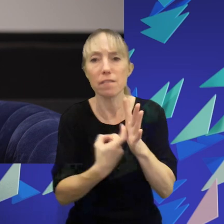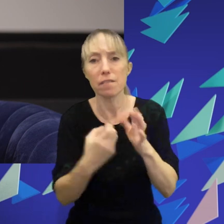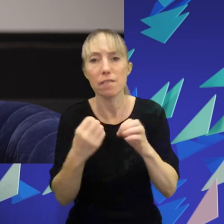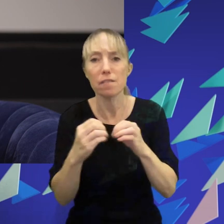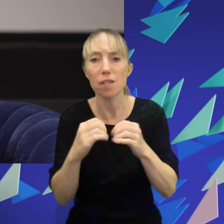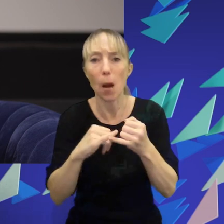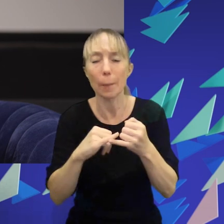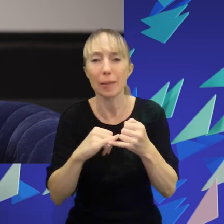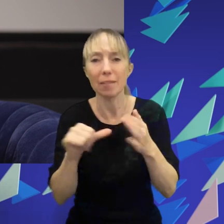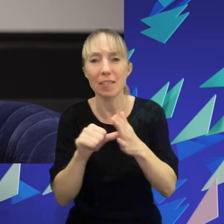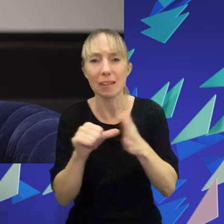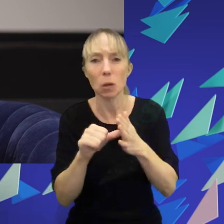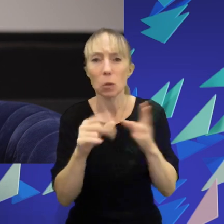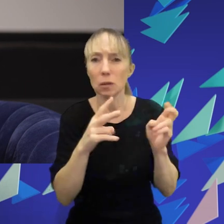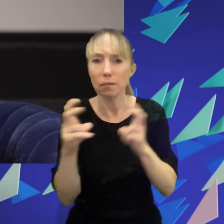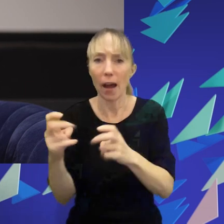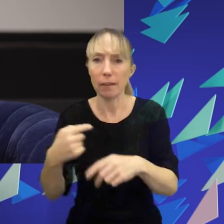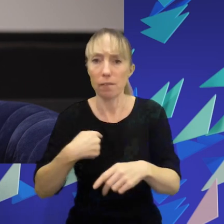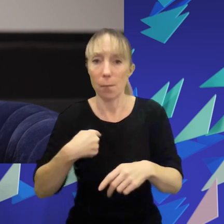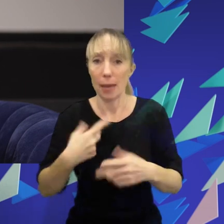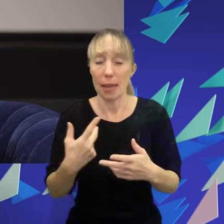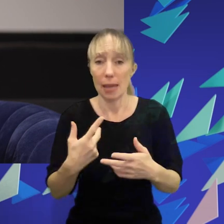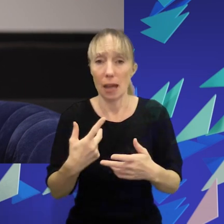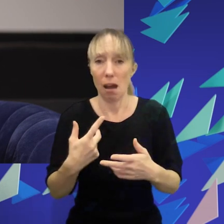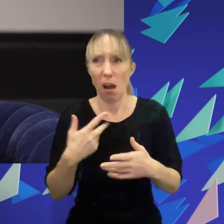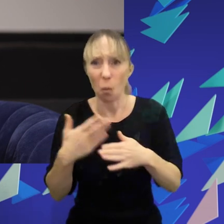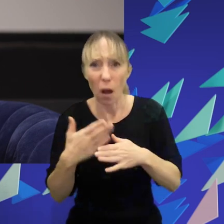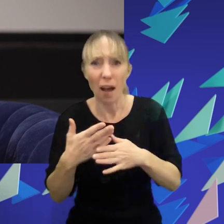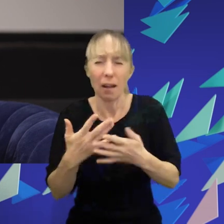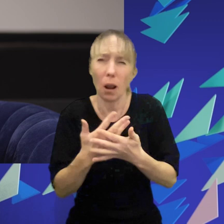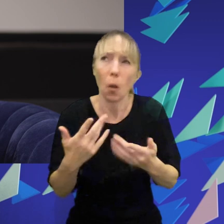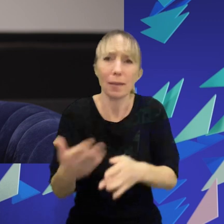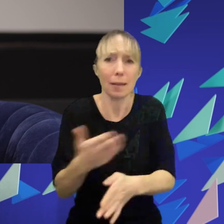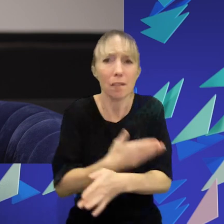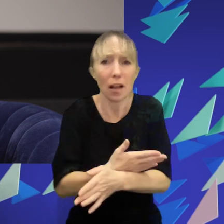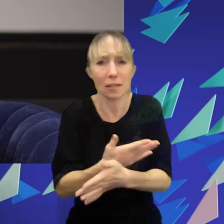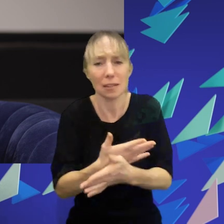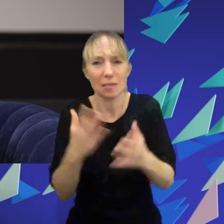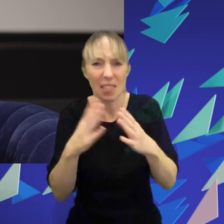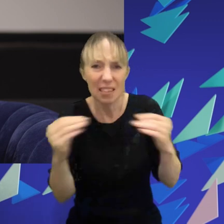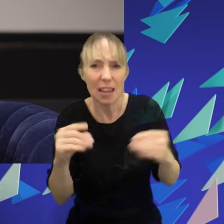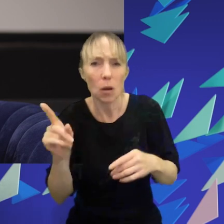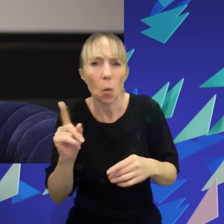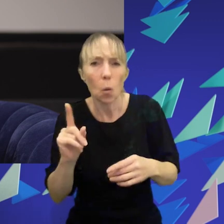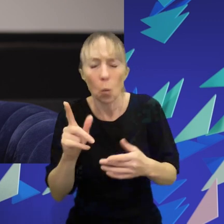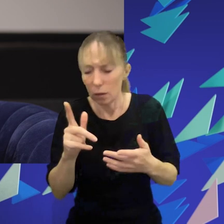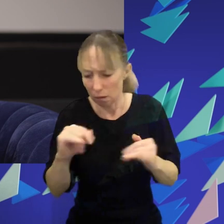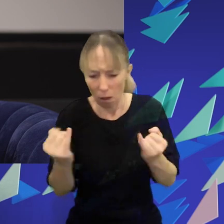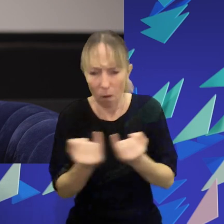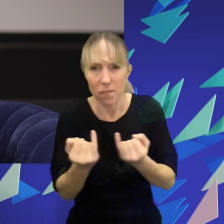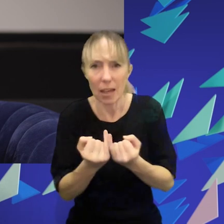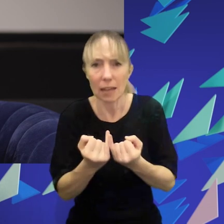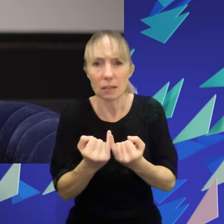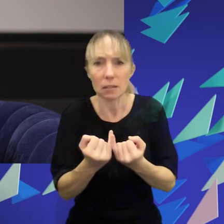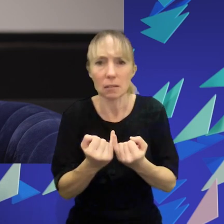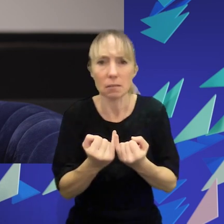work a lot in advance. In every scene, I write down what is exactly in the conflict, what